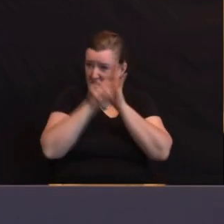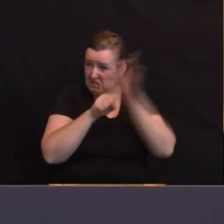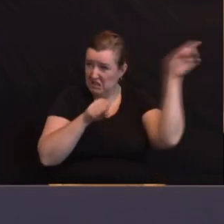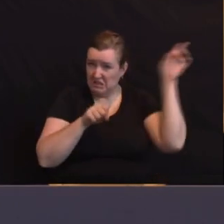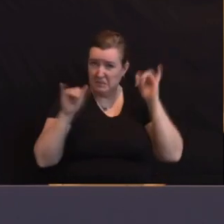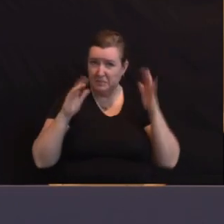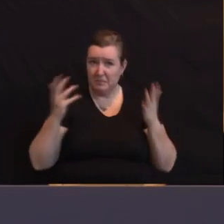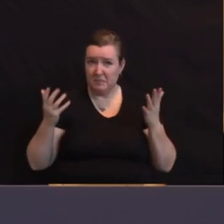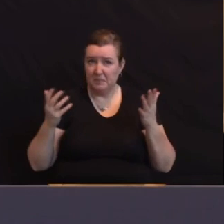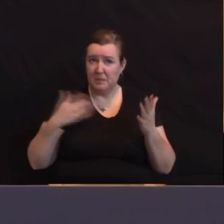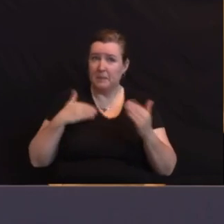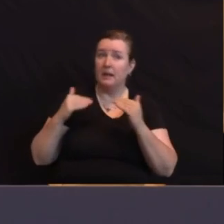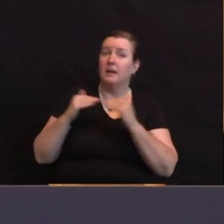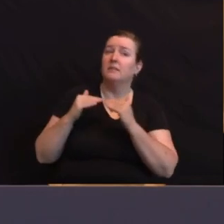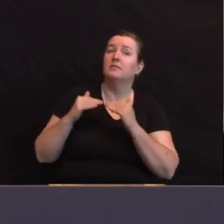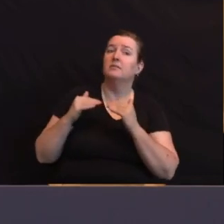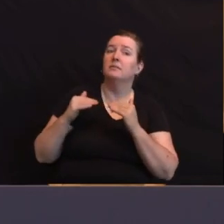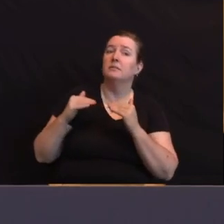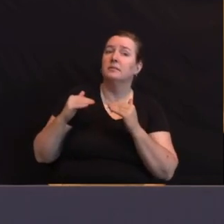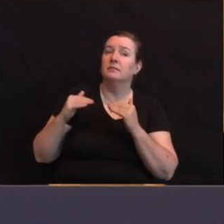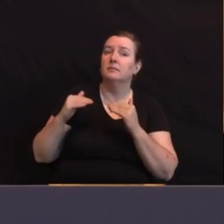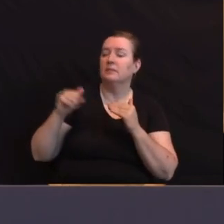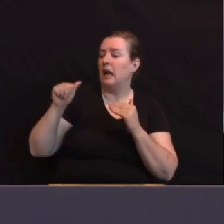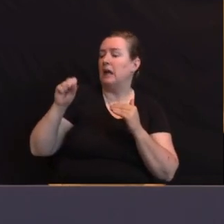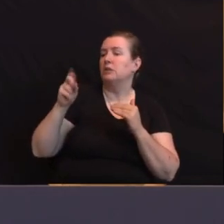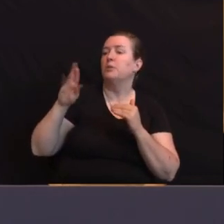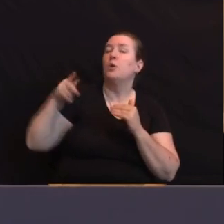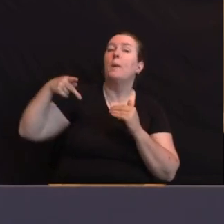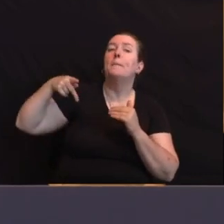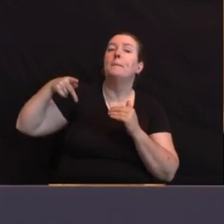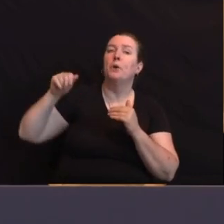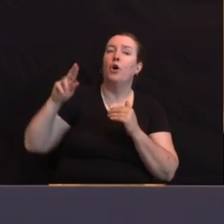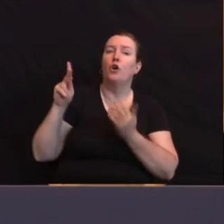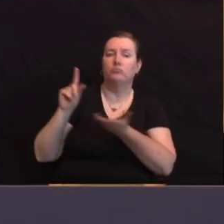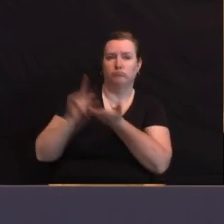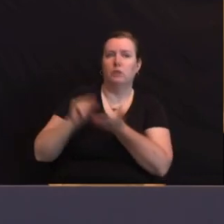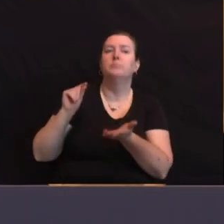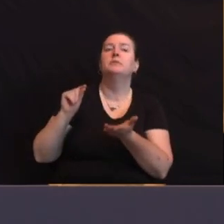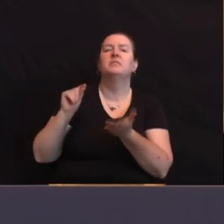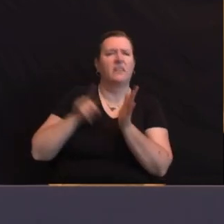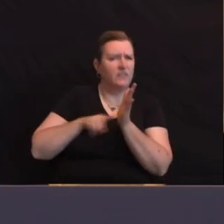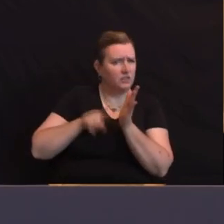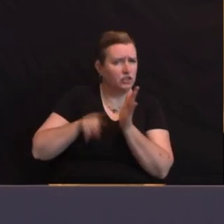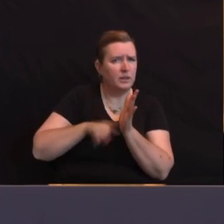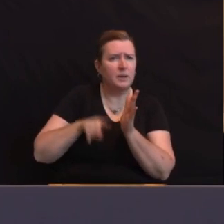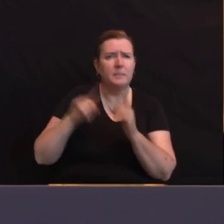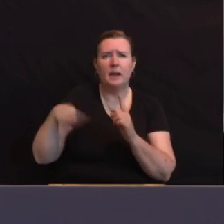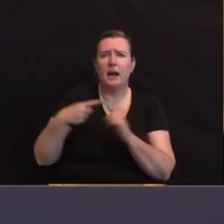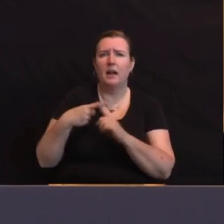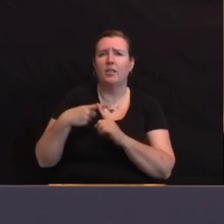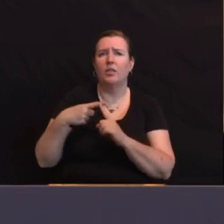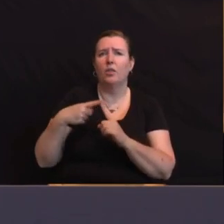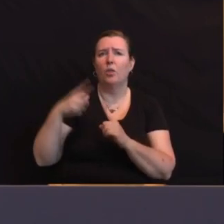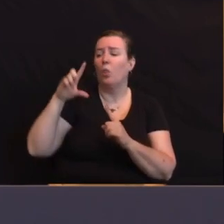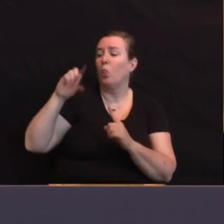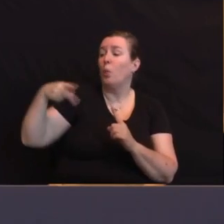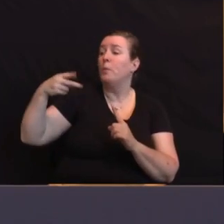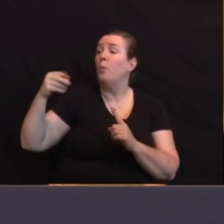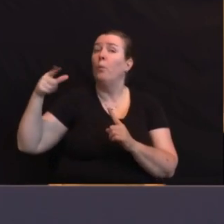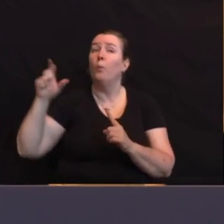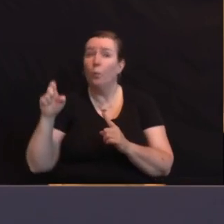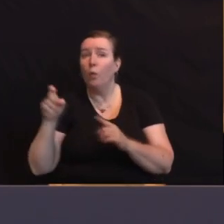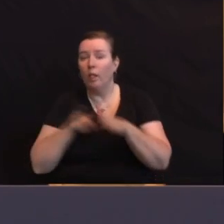colleagues at the Asbury Park Press and the USA Today Network this week published an investigation about loopholes and lax oversight that they found when it comes